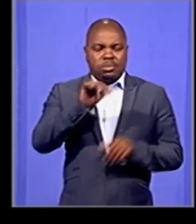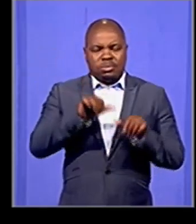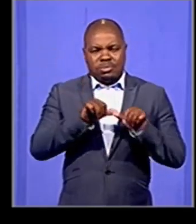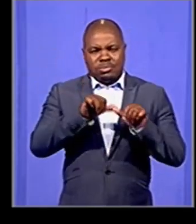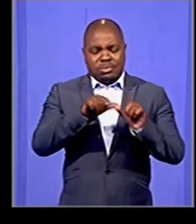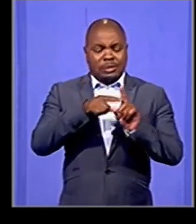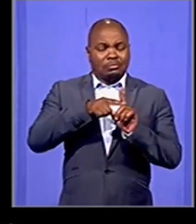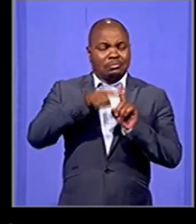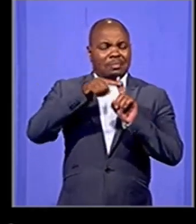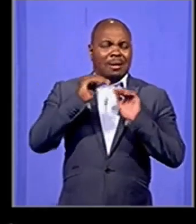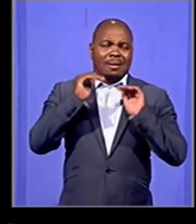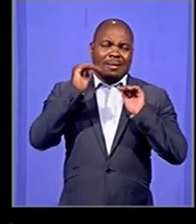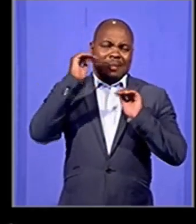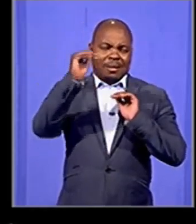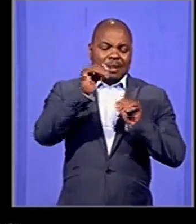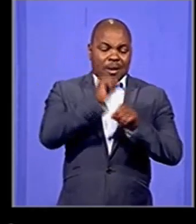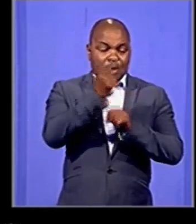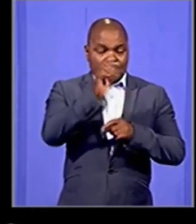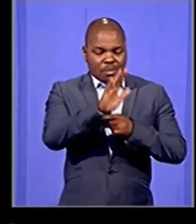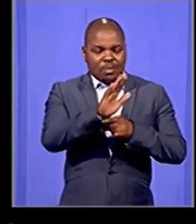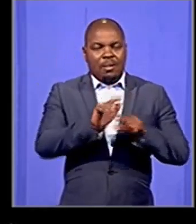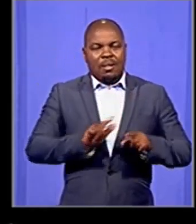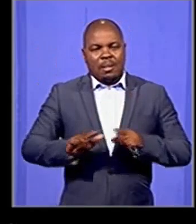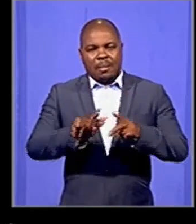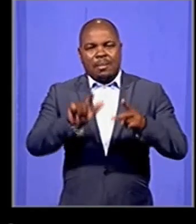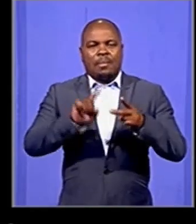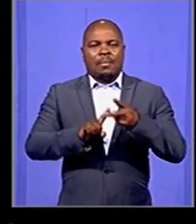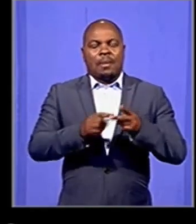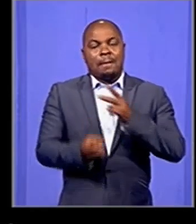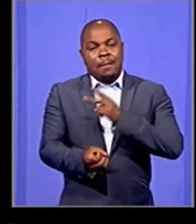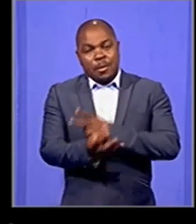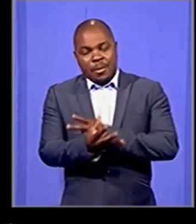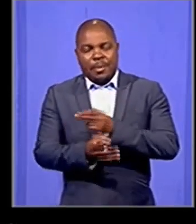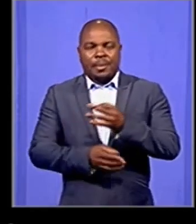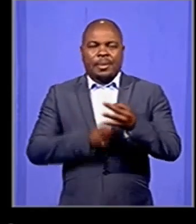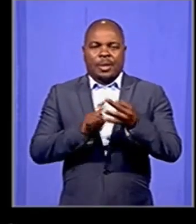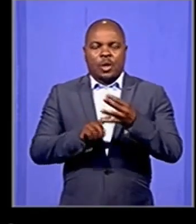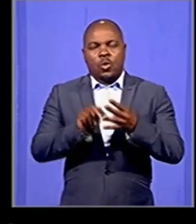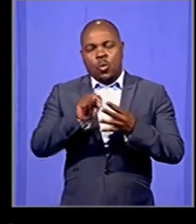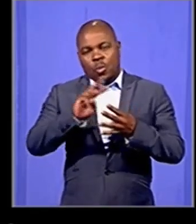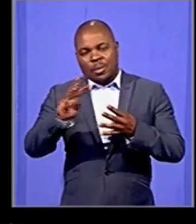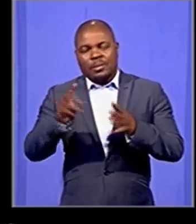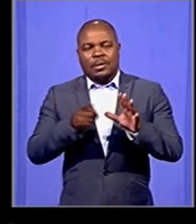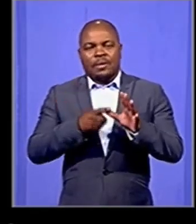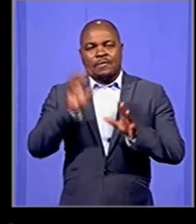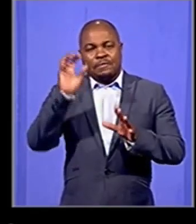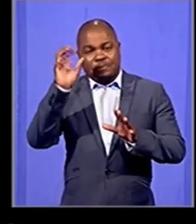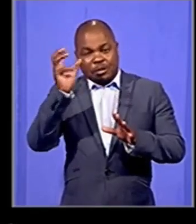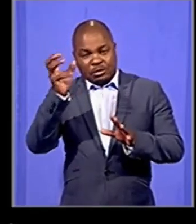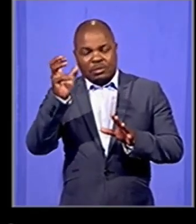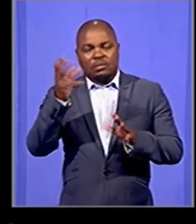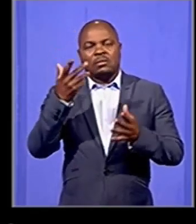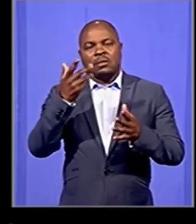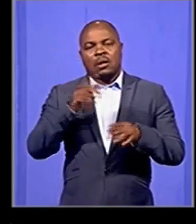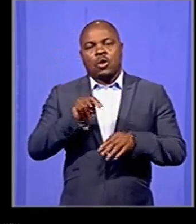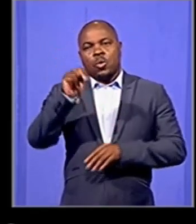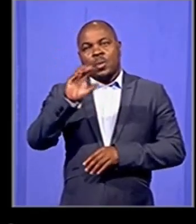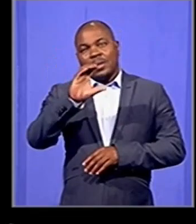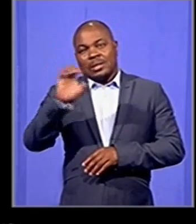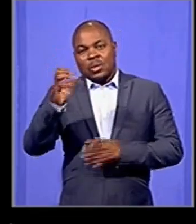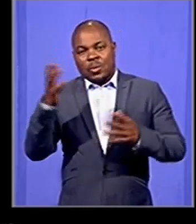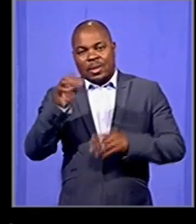high temperatures over Gauteng, Limpopo, Mpumalanga, the Northwest, Free State, and the northeastern